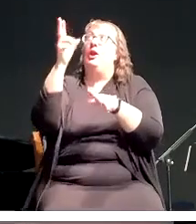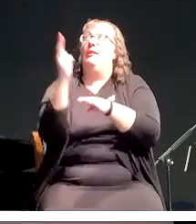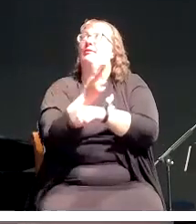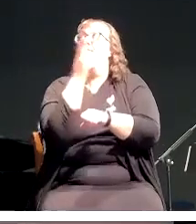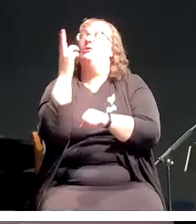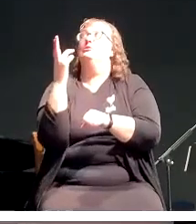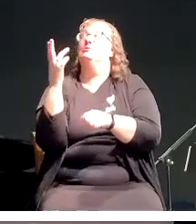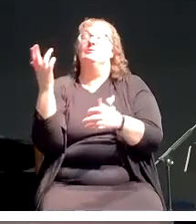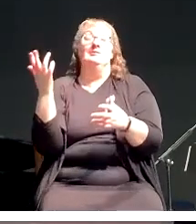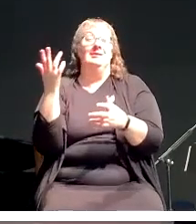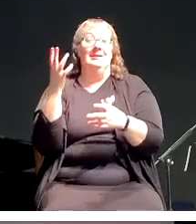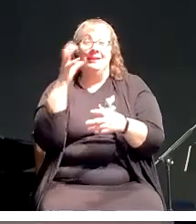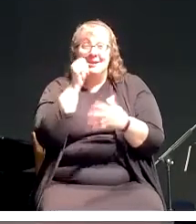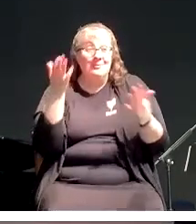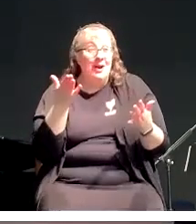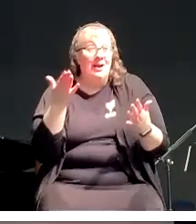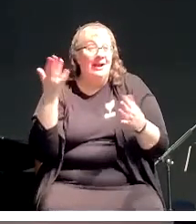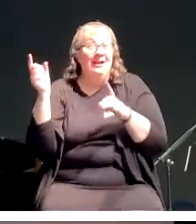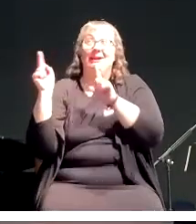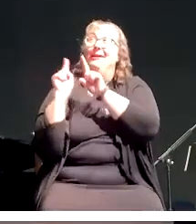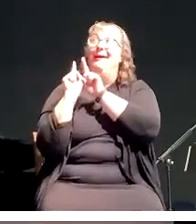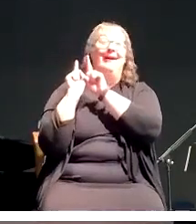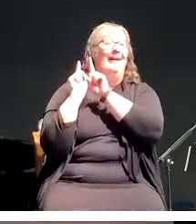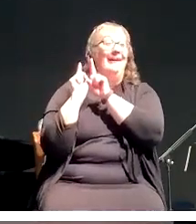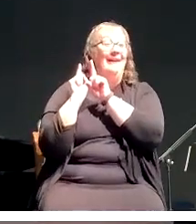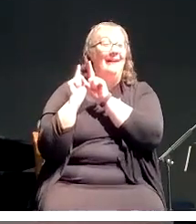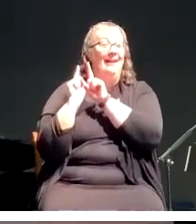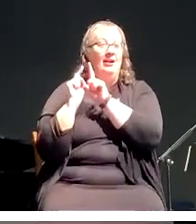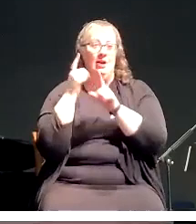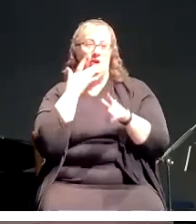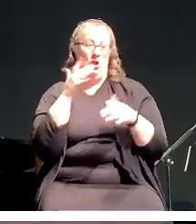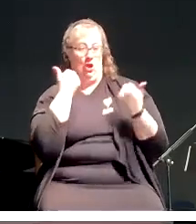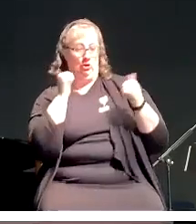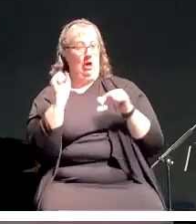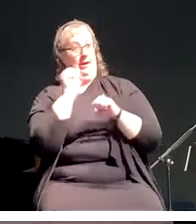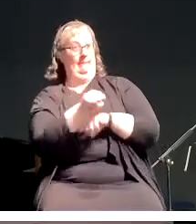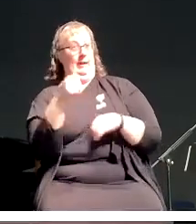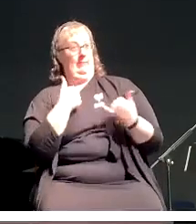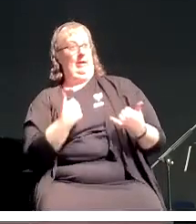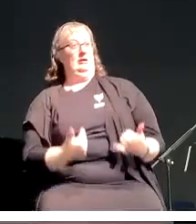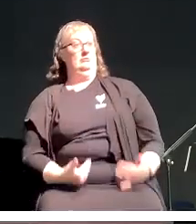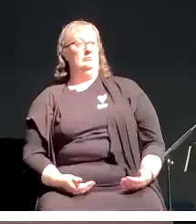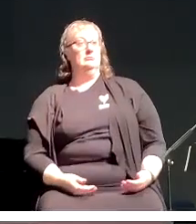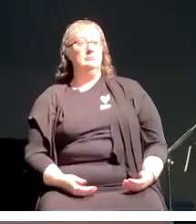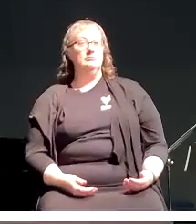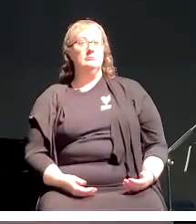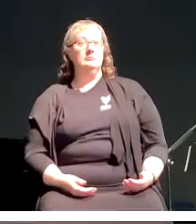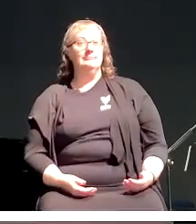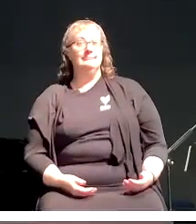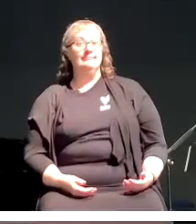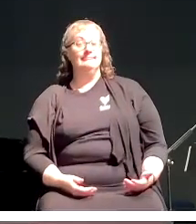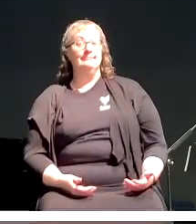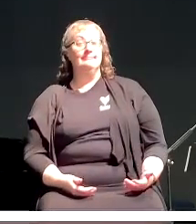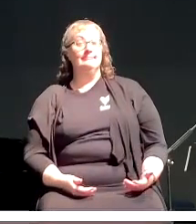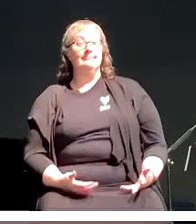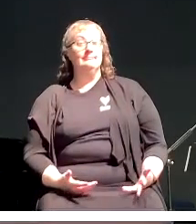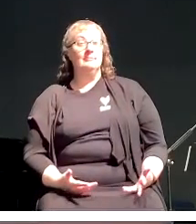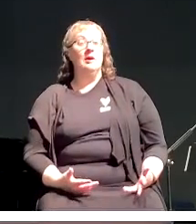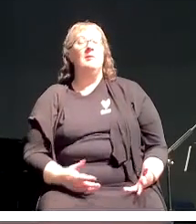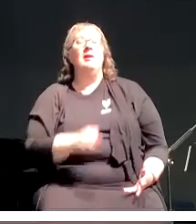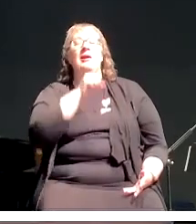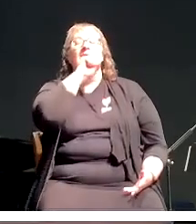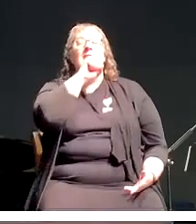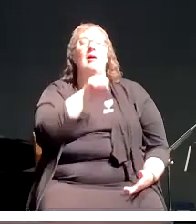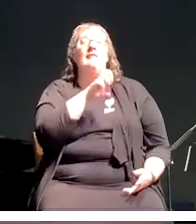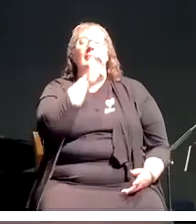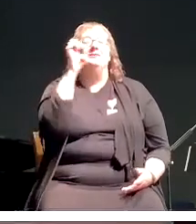universe. And guess what? He's on my side. Yeah, good luck trying to beat me down. The reason I love Easter so much